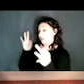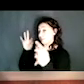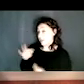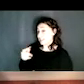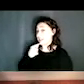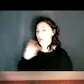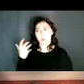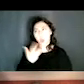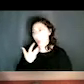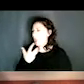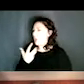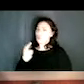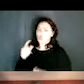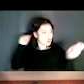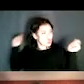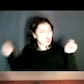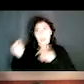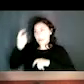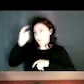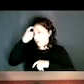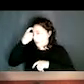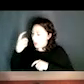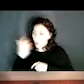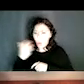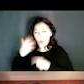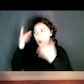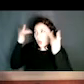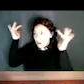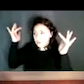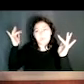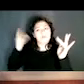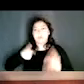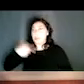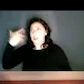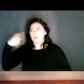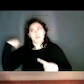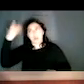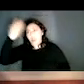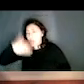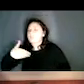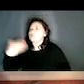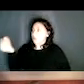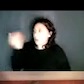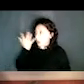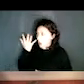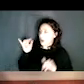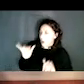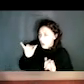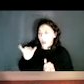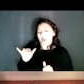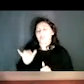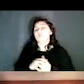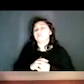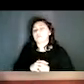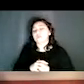something I had not given any thought to before. The length of this list and the speed at which I'm speaking is evidence of